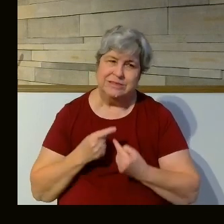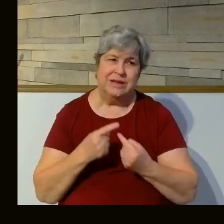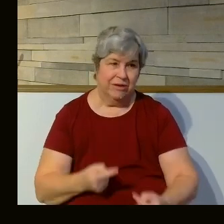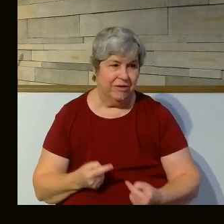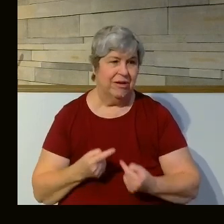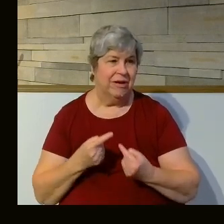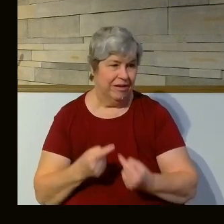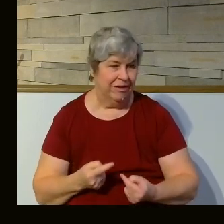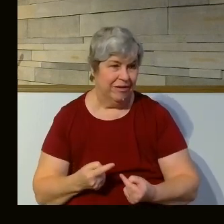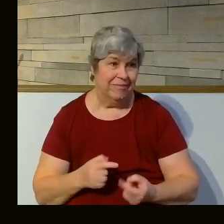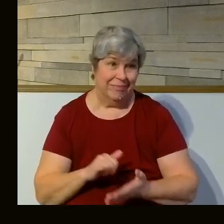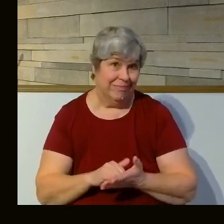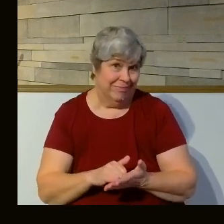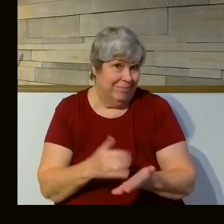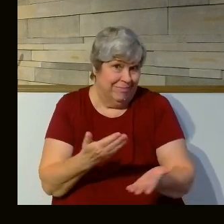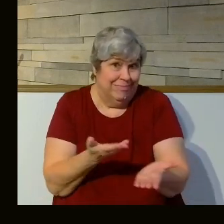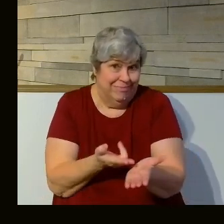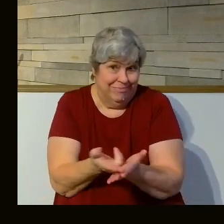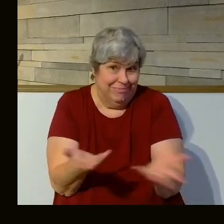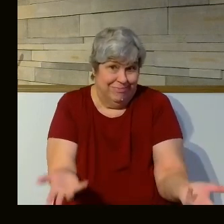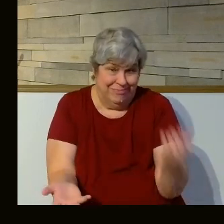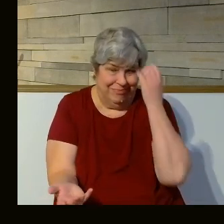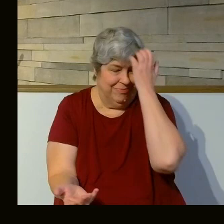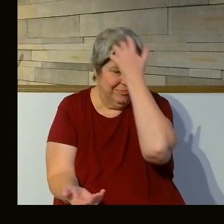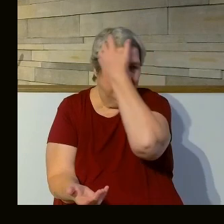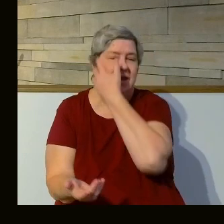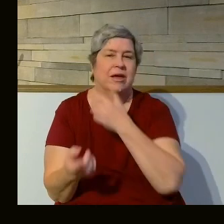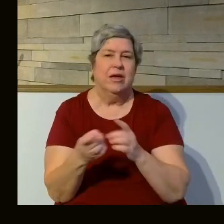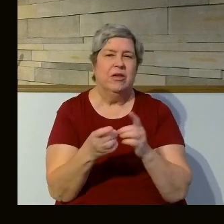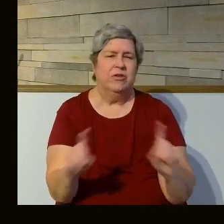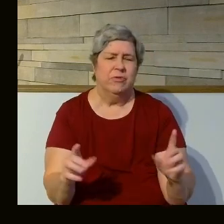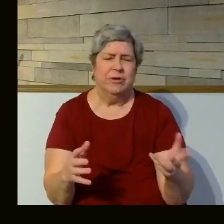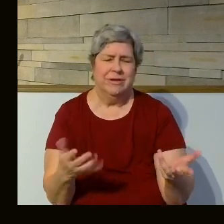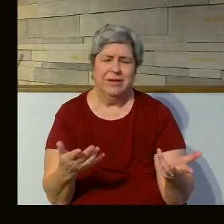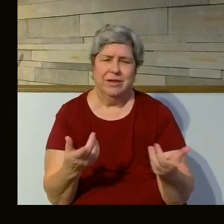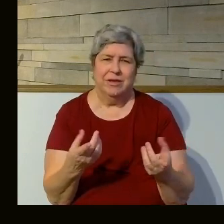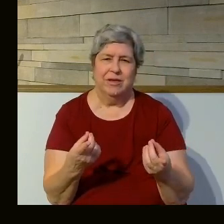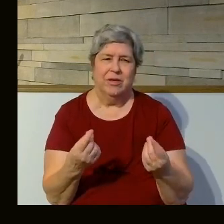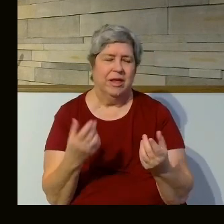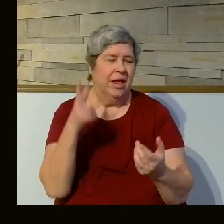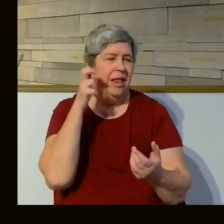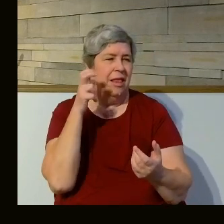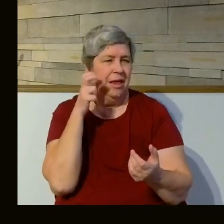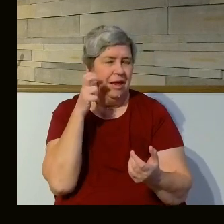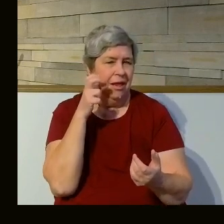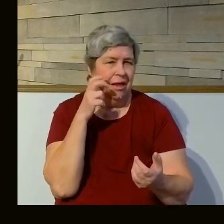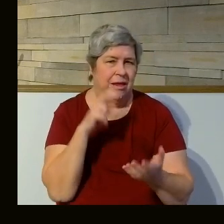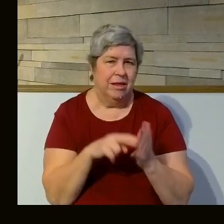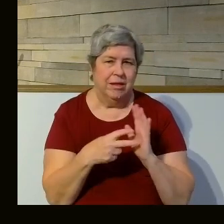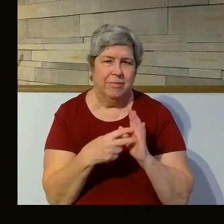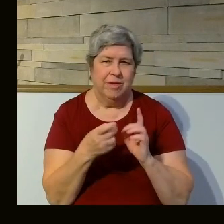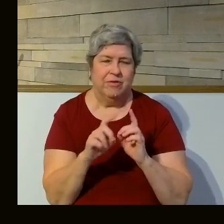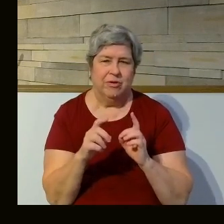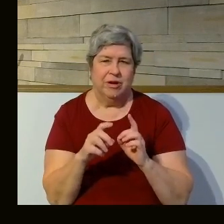through. And that's just a fact. Divorce. What does divorce do? Listen to the words